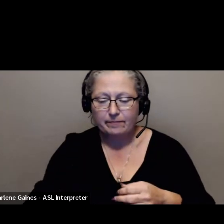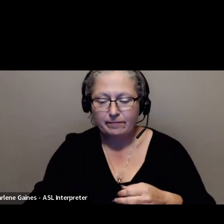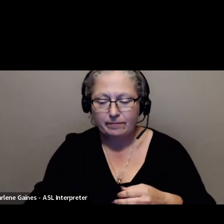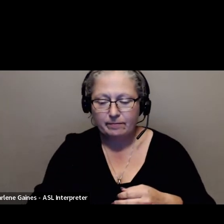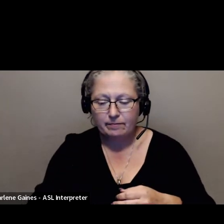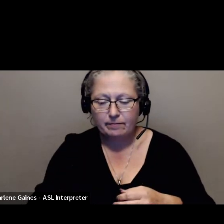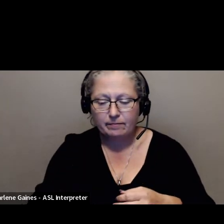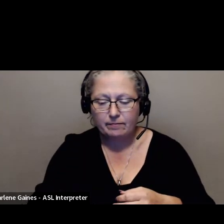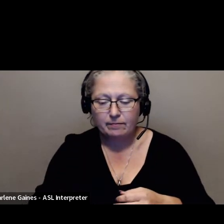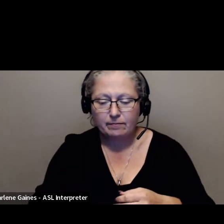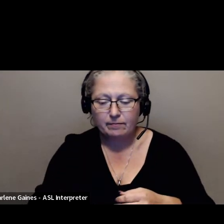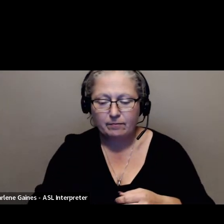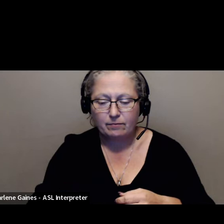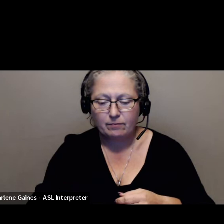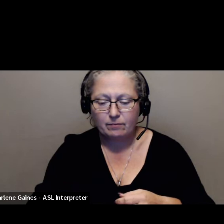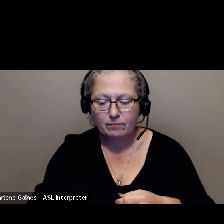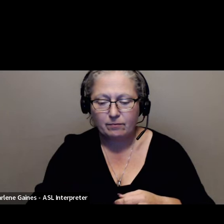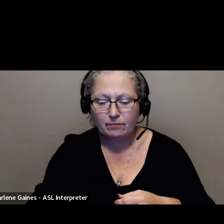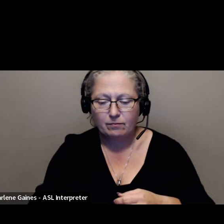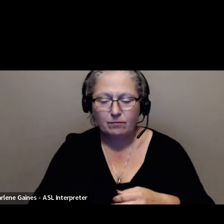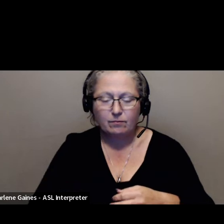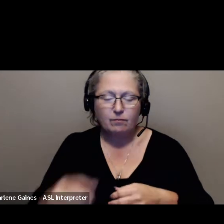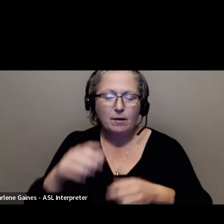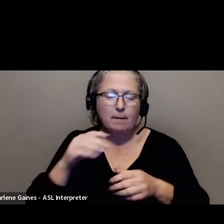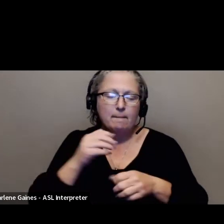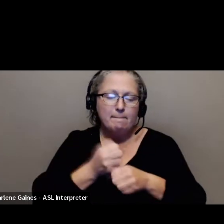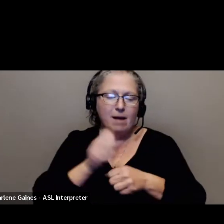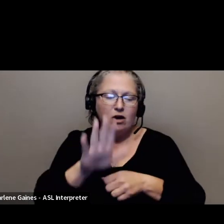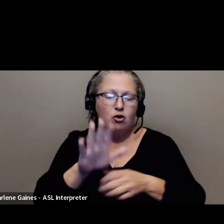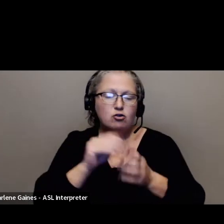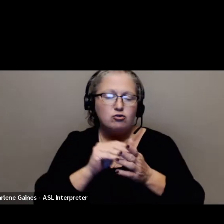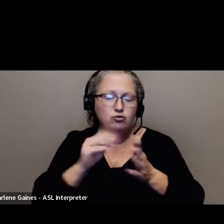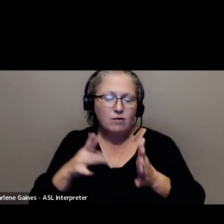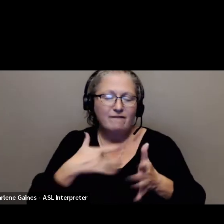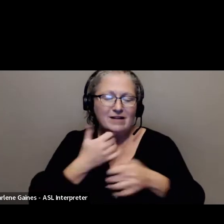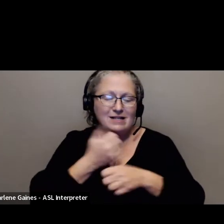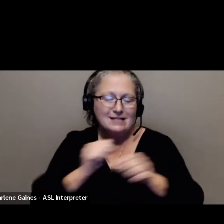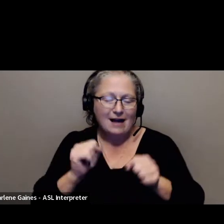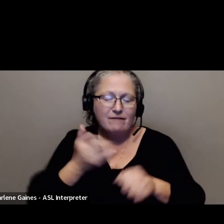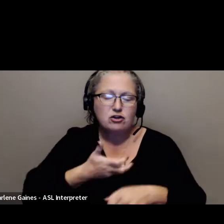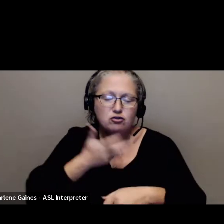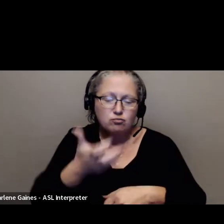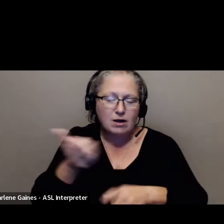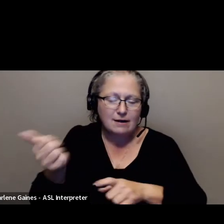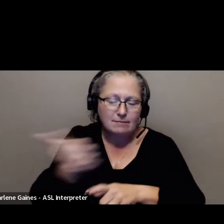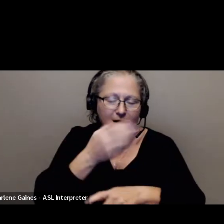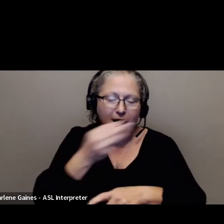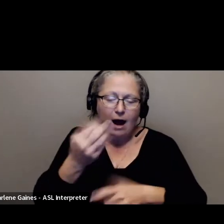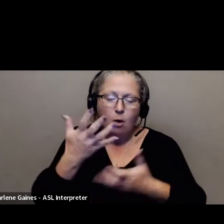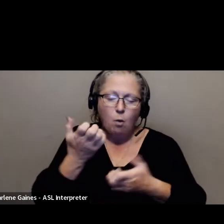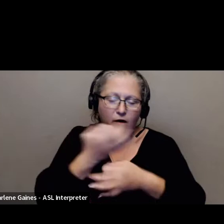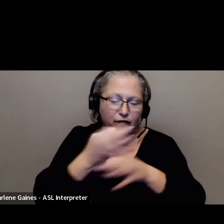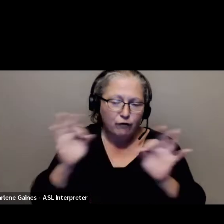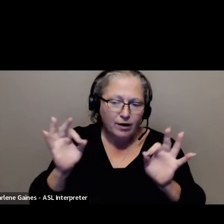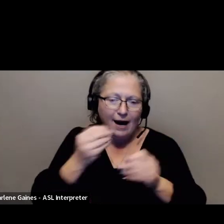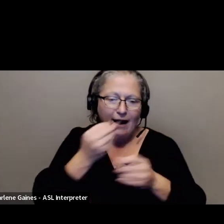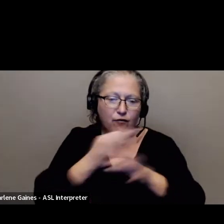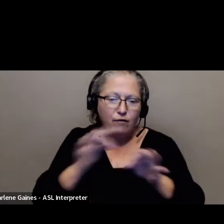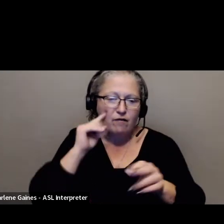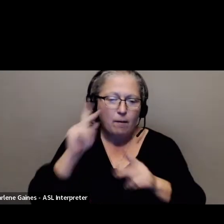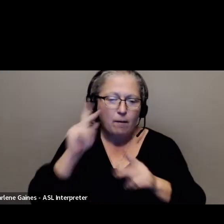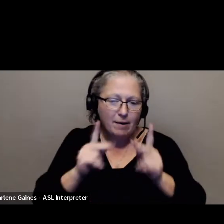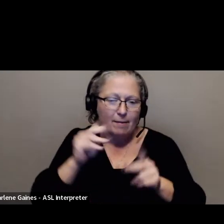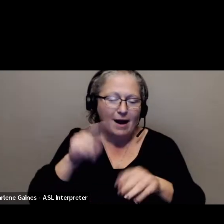Please make your students feel safe and express themselves, such as expressing desire to be free or freedom for a people